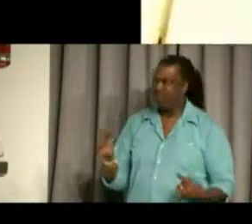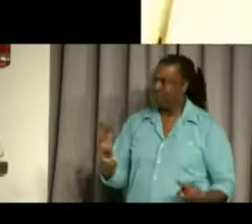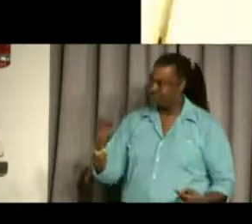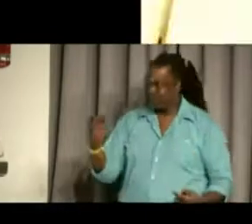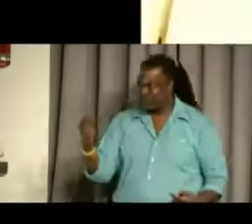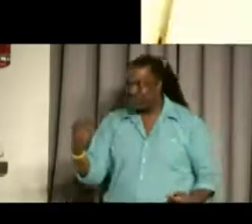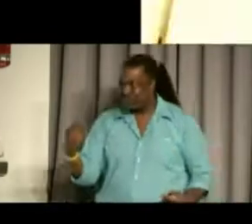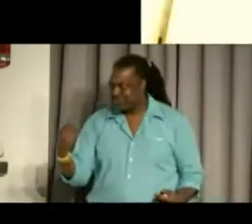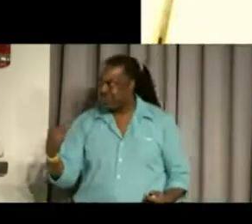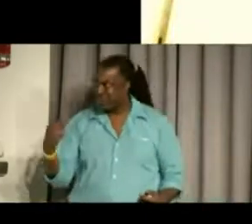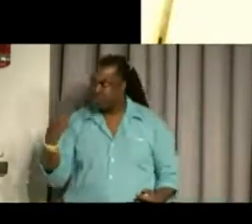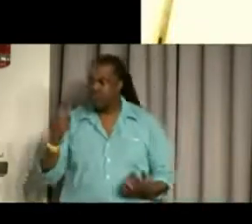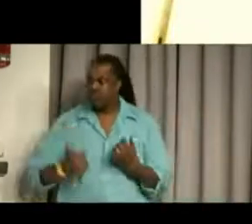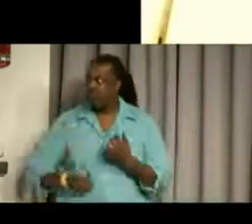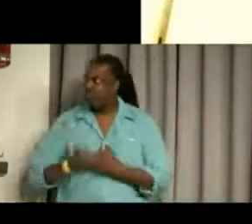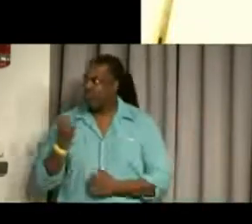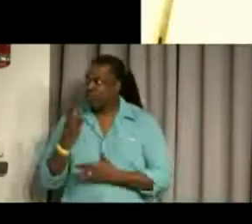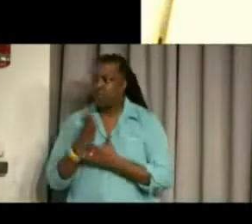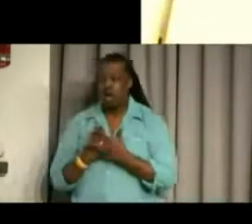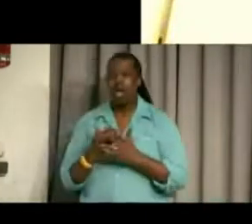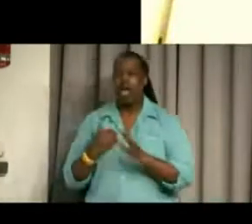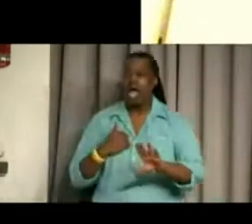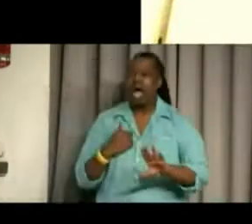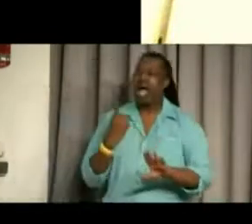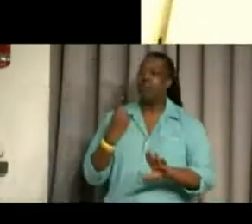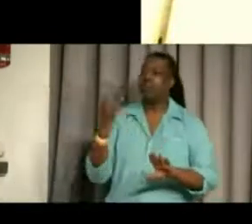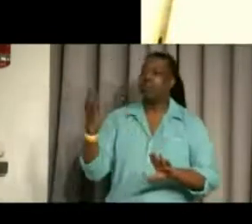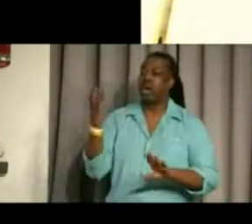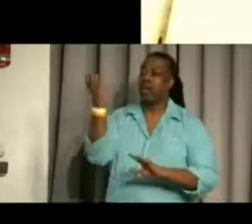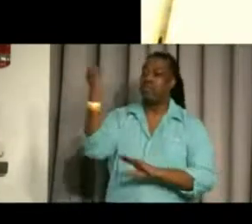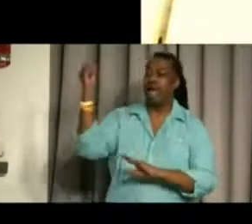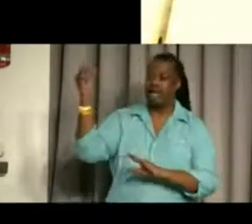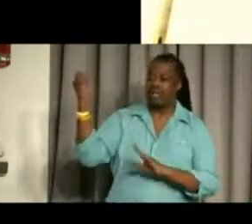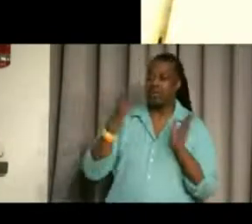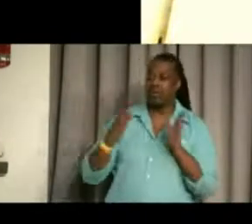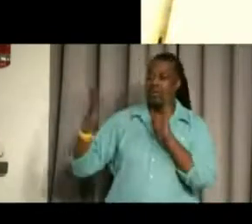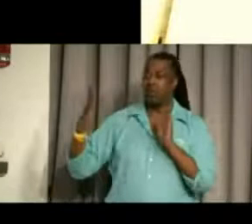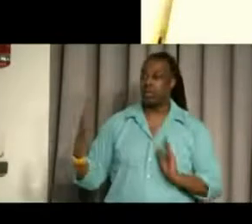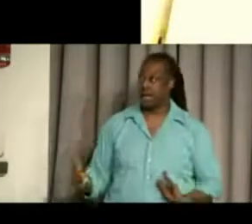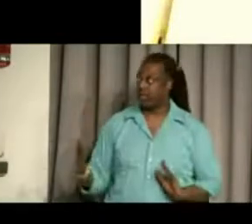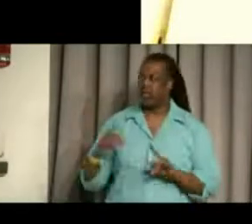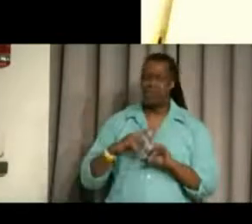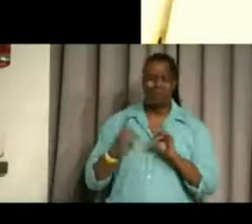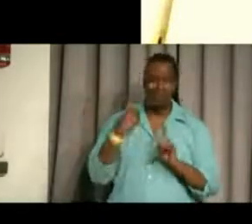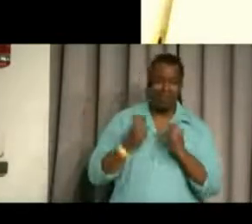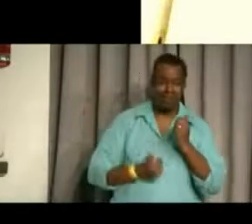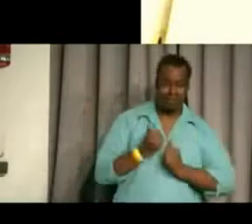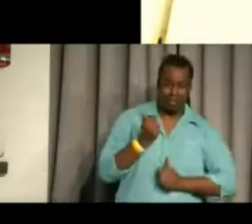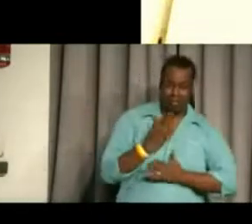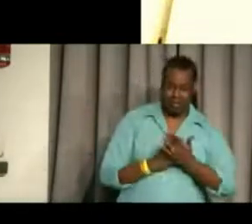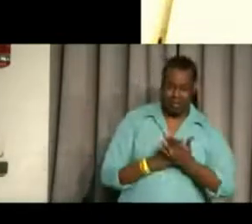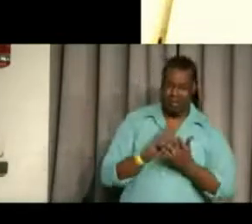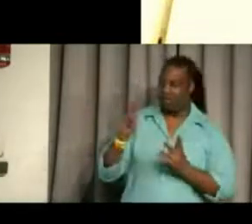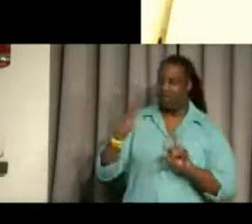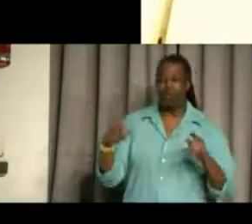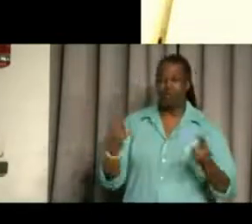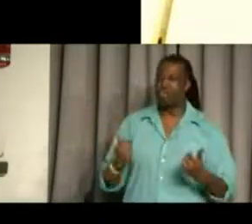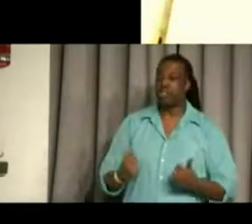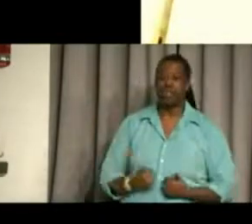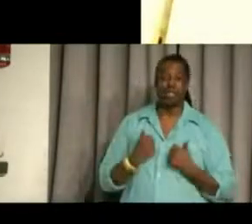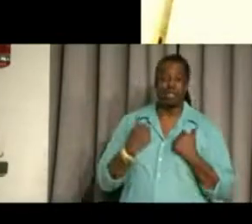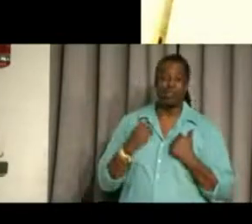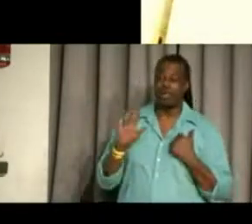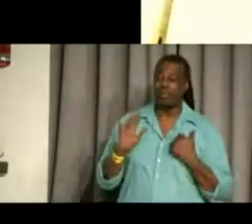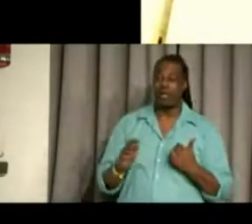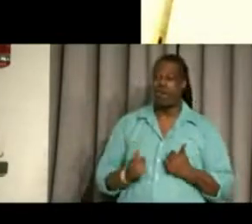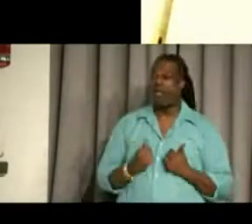Yeah, because for the most part, I mean, I was one of the activists and one of the organizers, but for the most part, people were just living their lives and taking